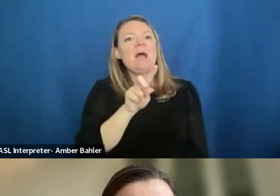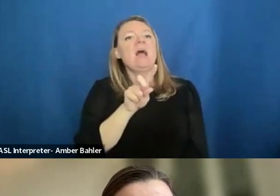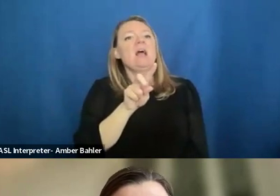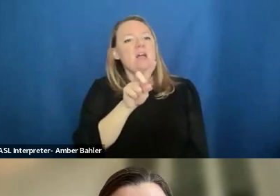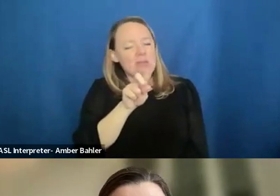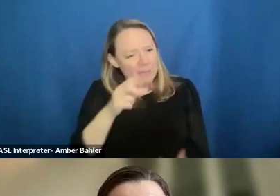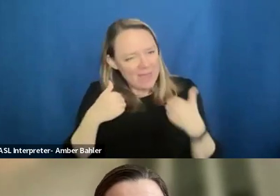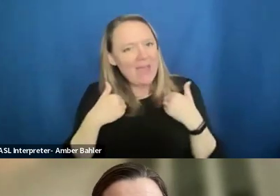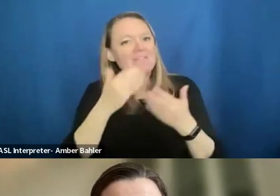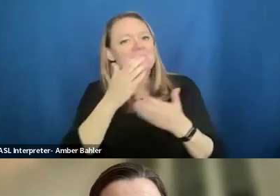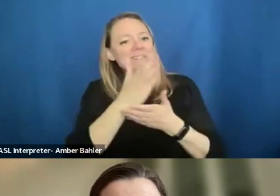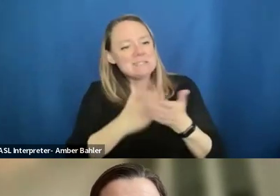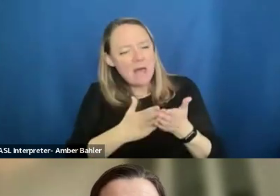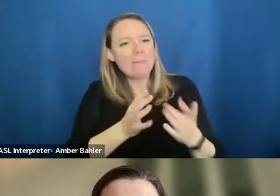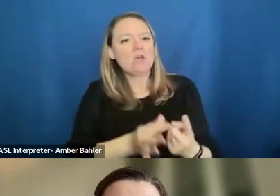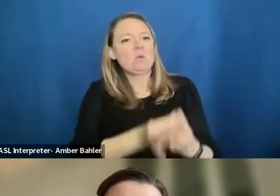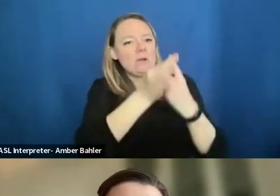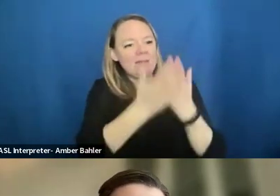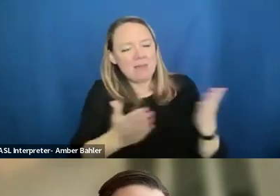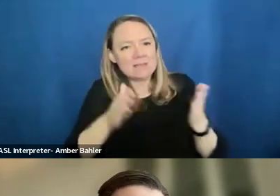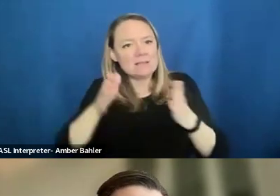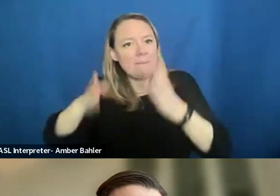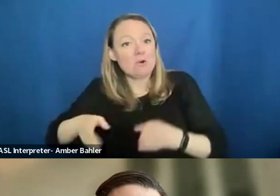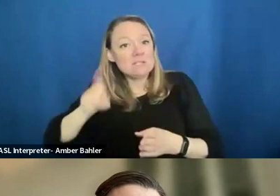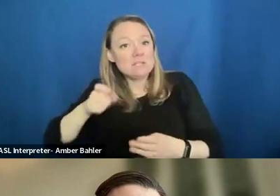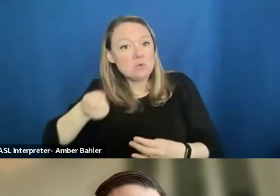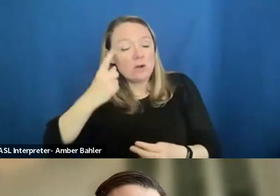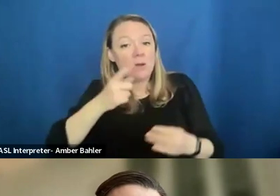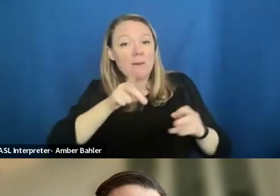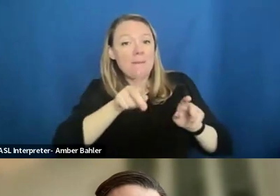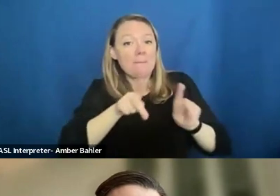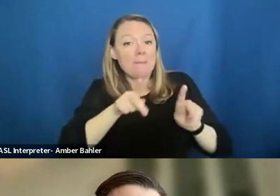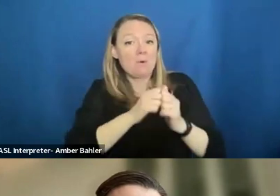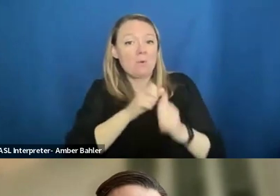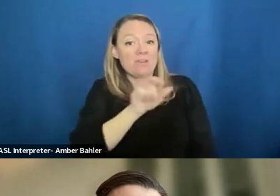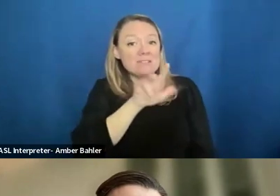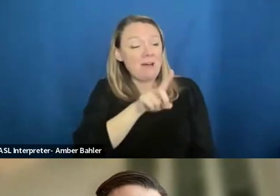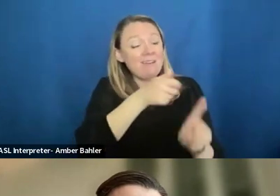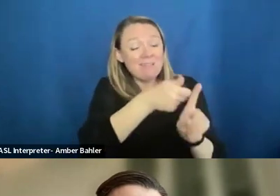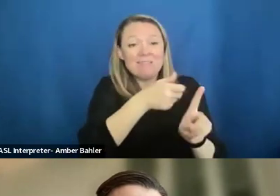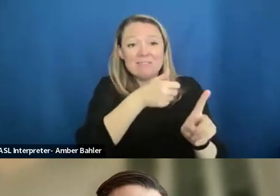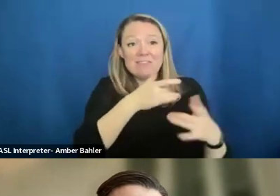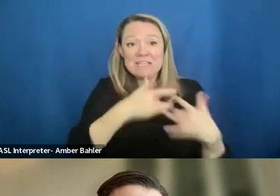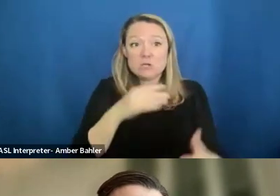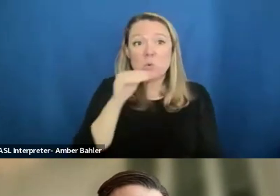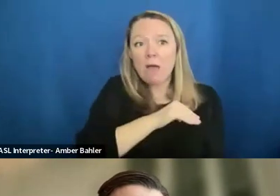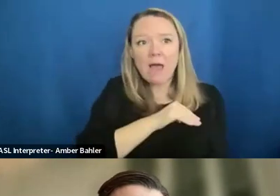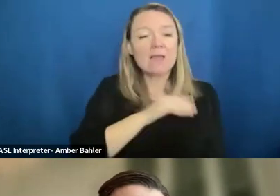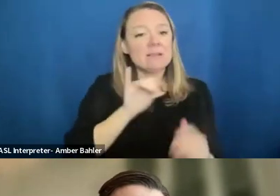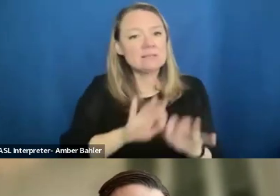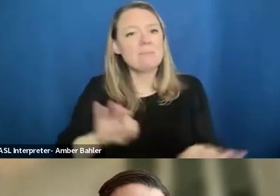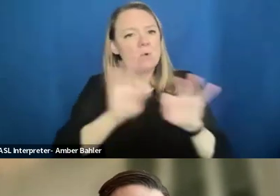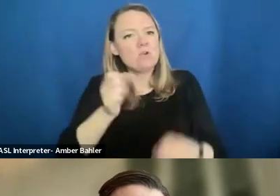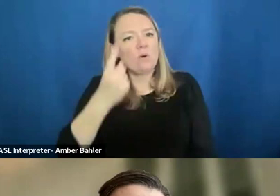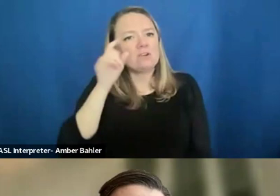understand working with this population. People with substance use disorder lie, maybe more than, and it's important to understand that because it's important to